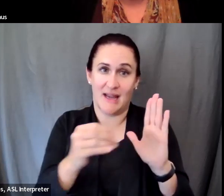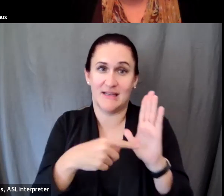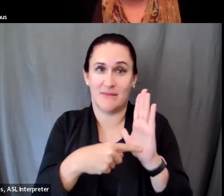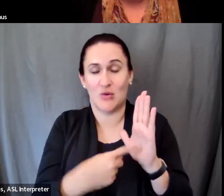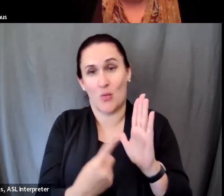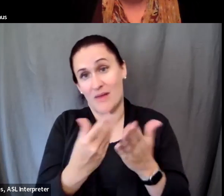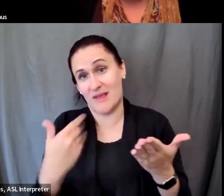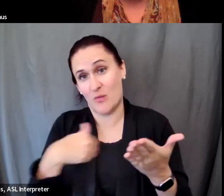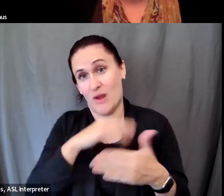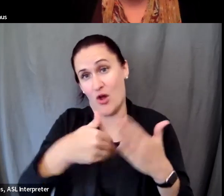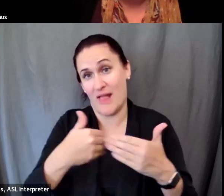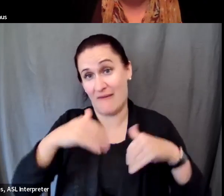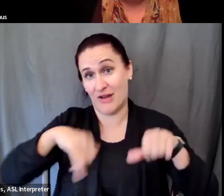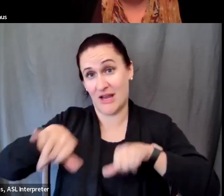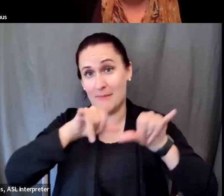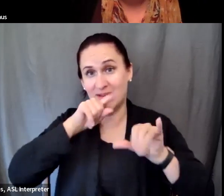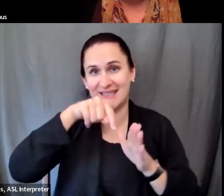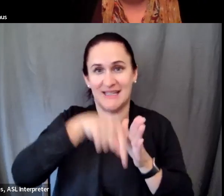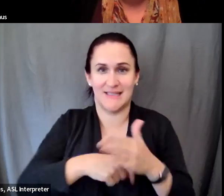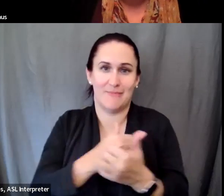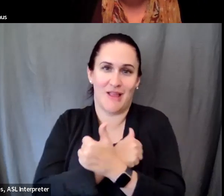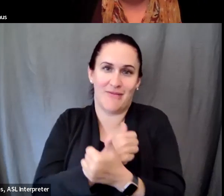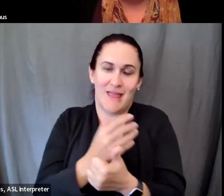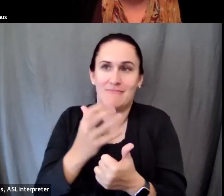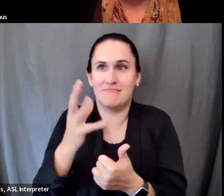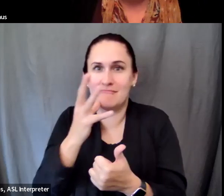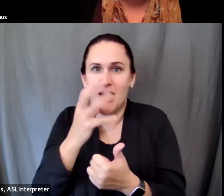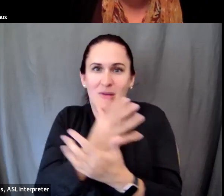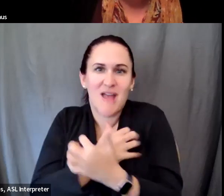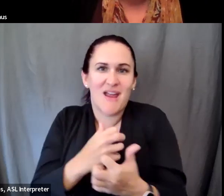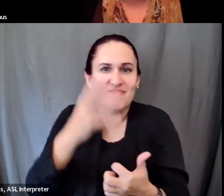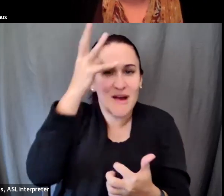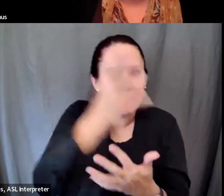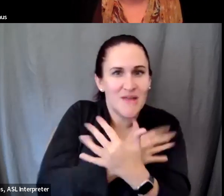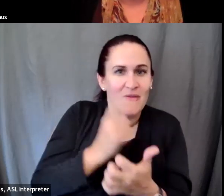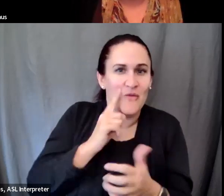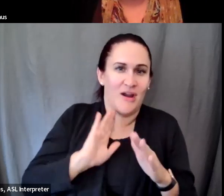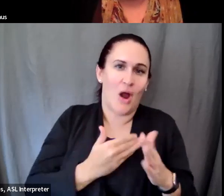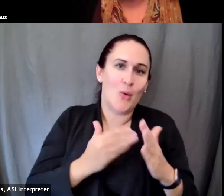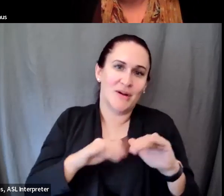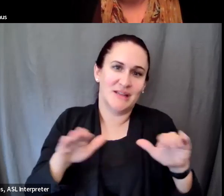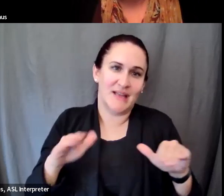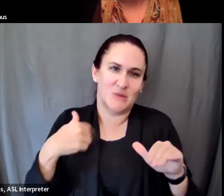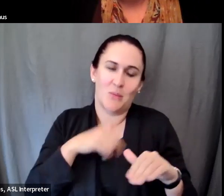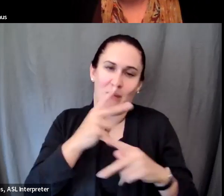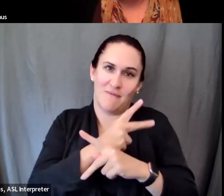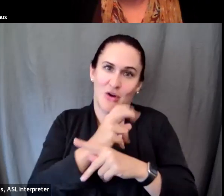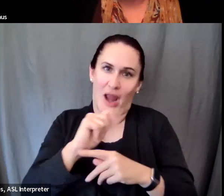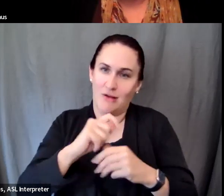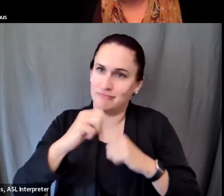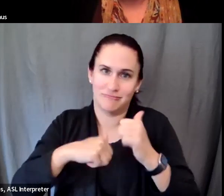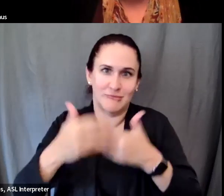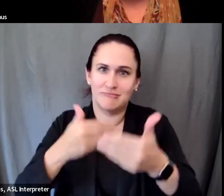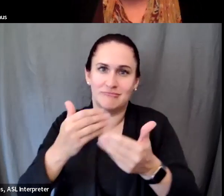one thing we all have in common is that deep love, that mama bear, that papa bear thing for our kids. And we're going to figure out a way, whether or